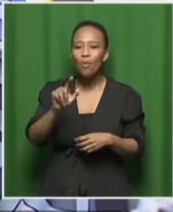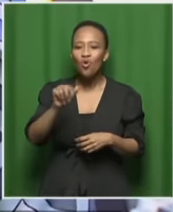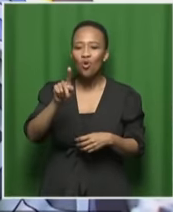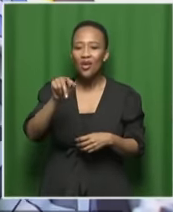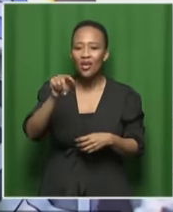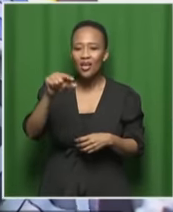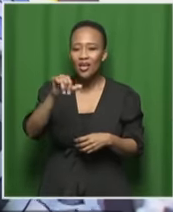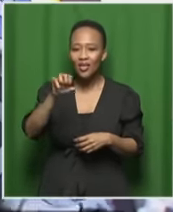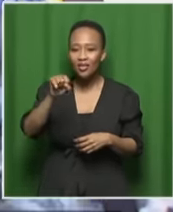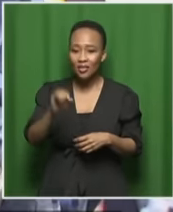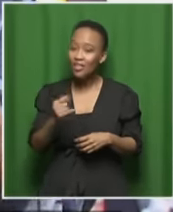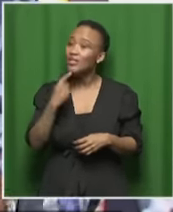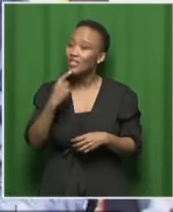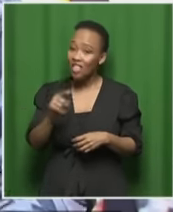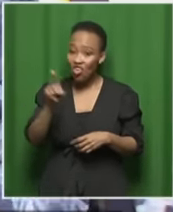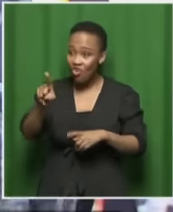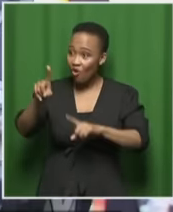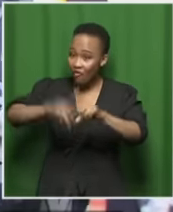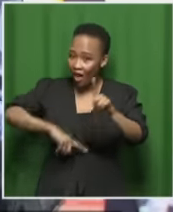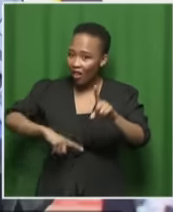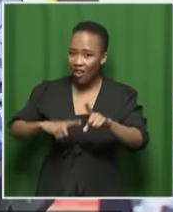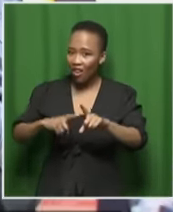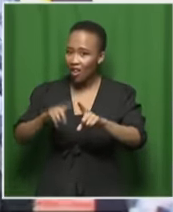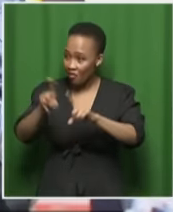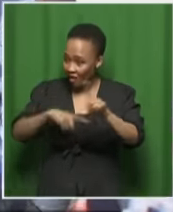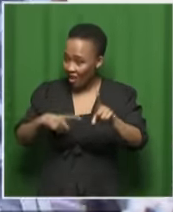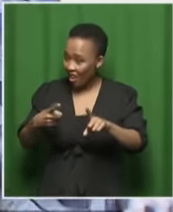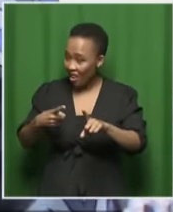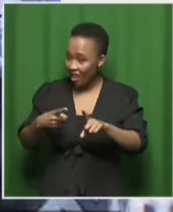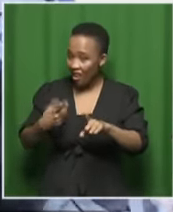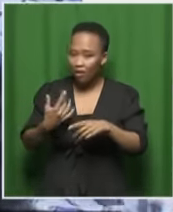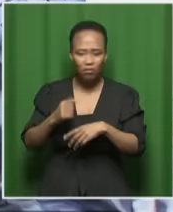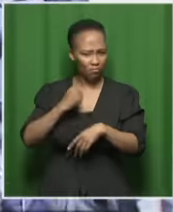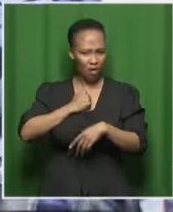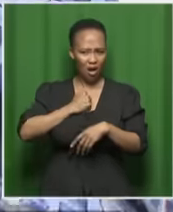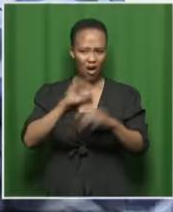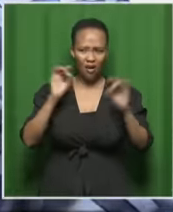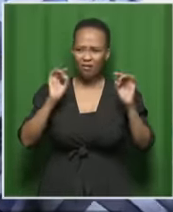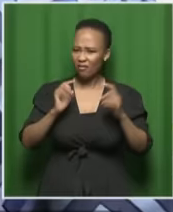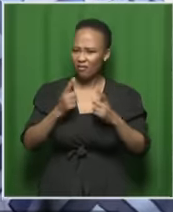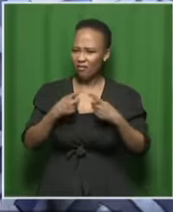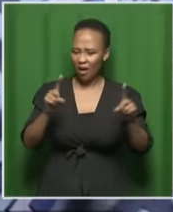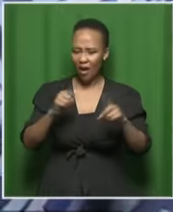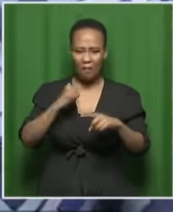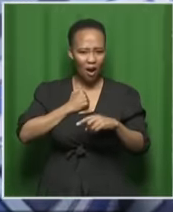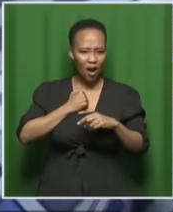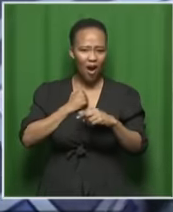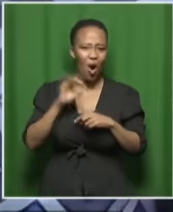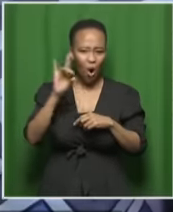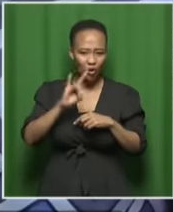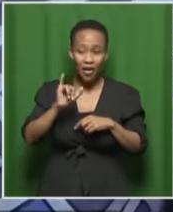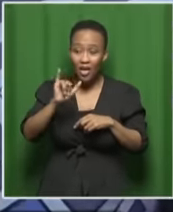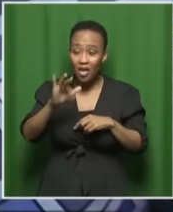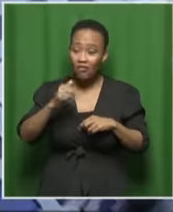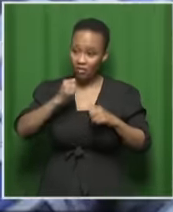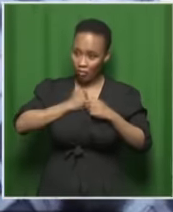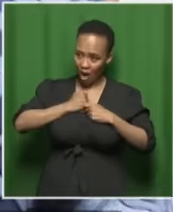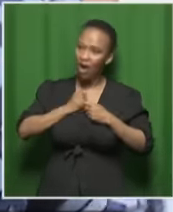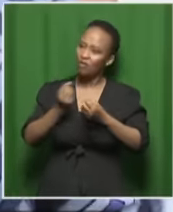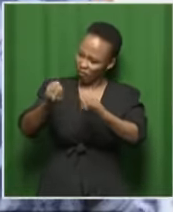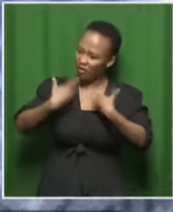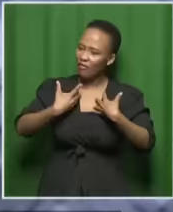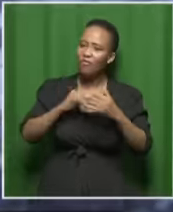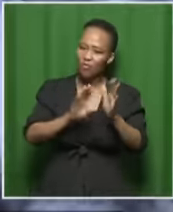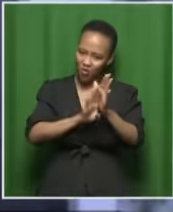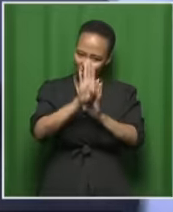failed hostels. No. It's not my hostel. If they want me to improve that hostel, hand it over to me. I'll improve it. Thank you very much,